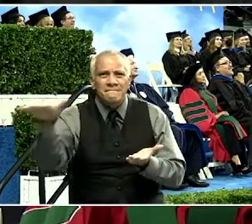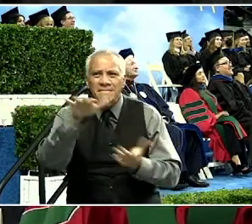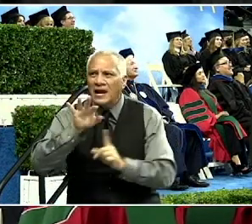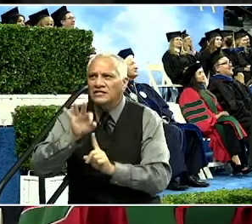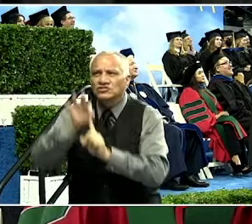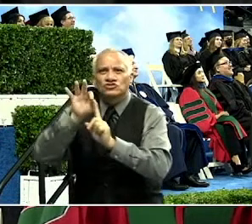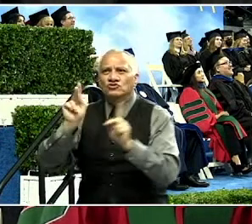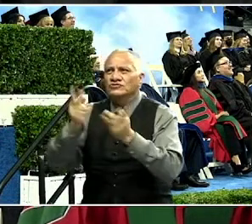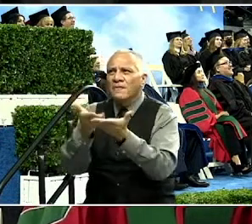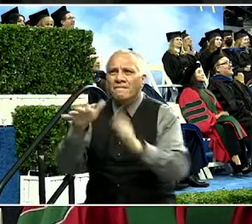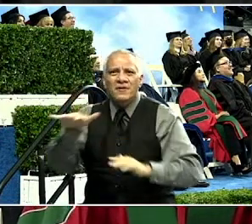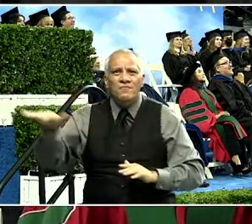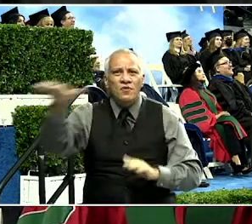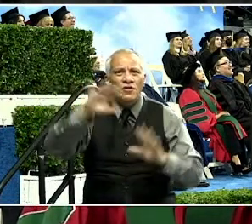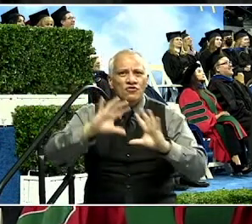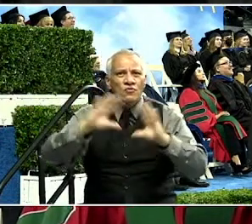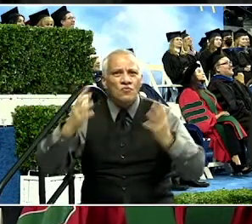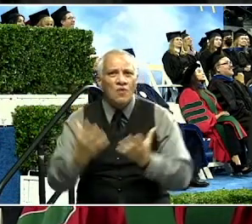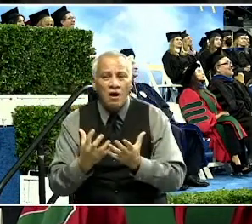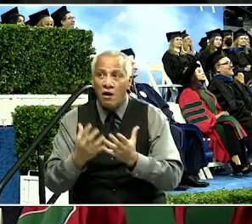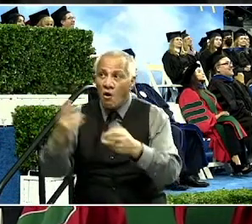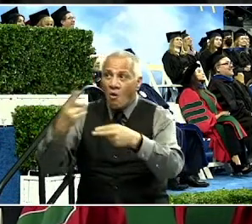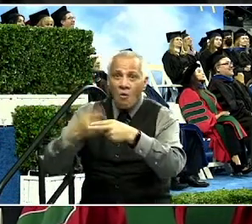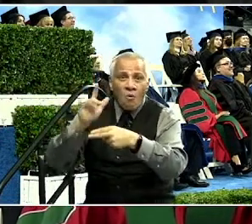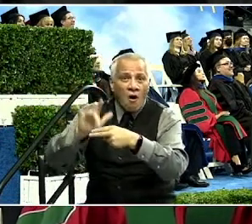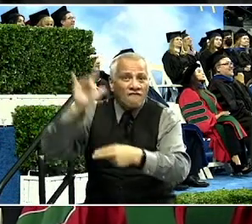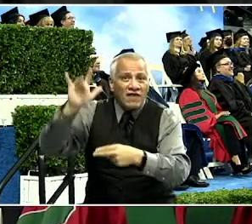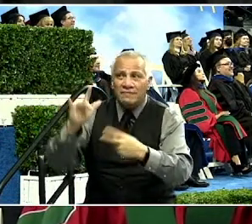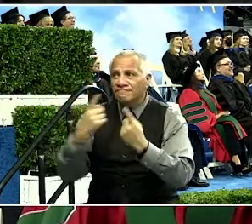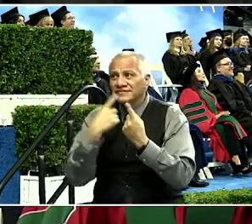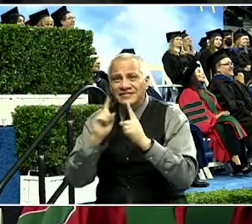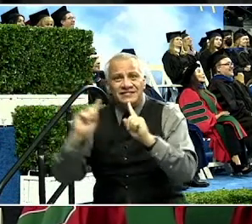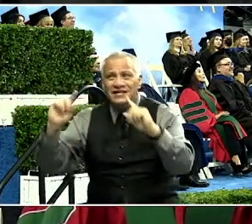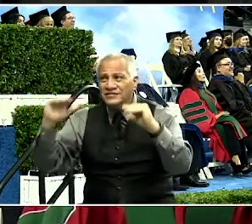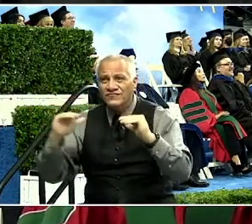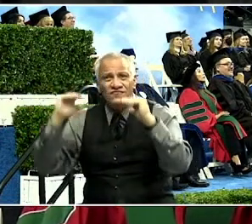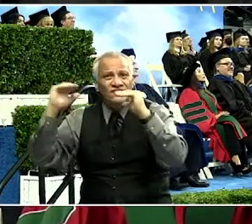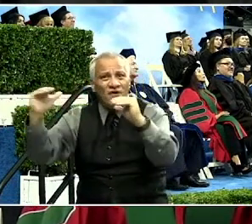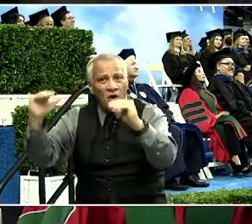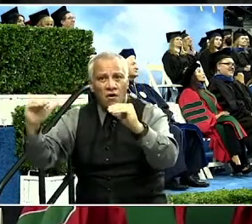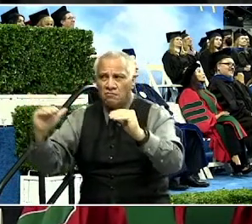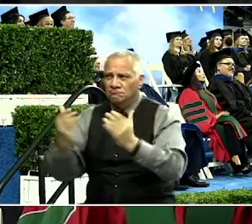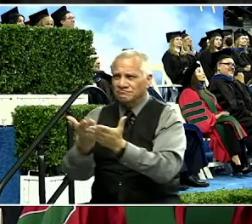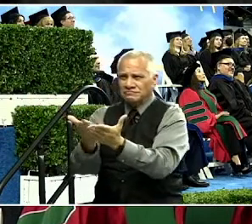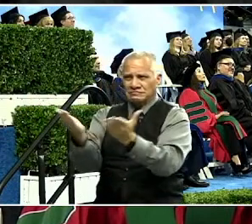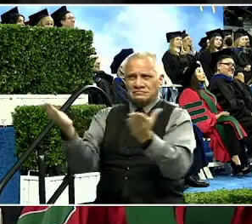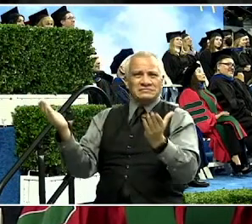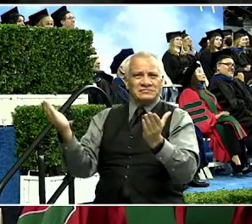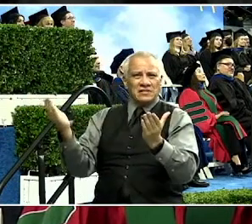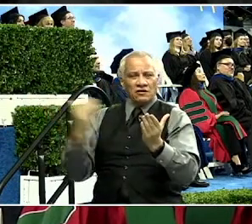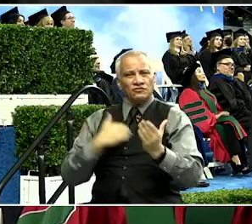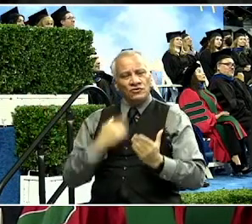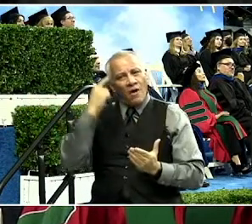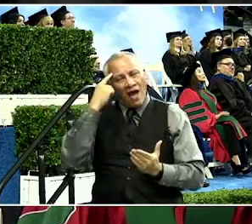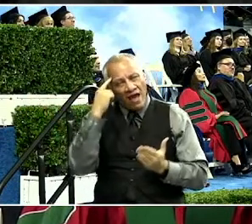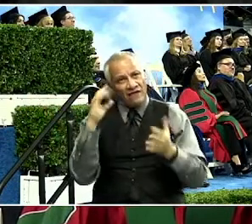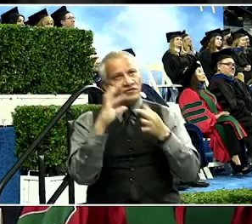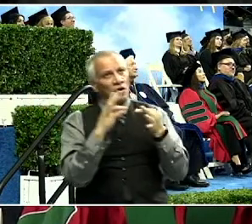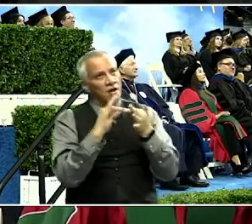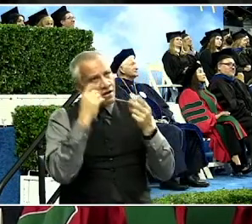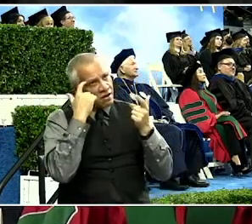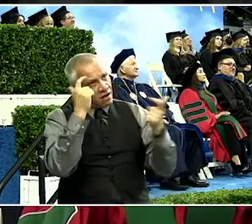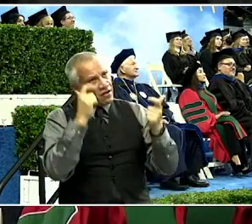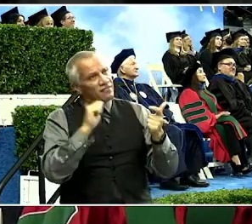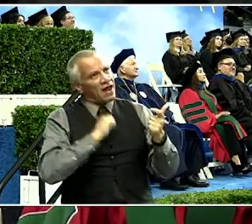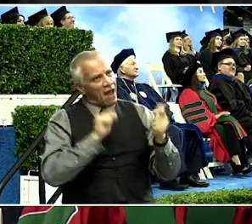distinguished people in this world, more famous, more successful, more desirable people. So I had to remind myself of my